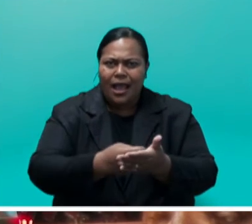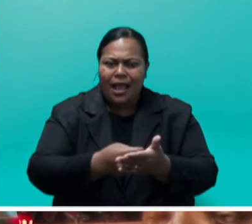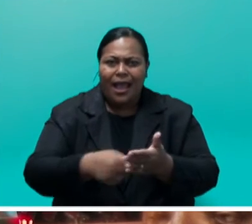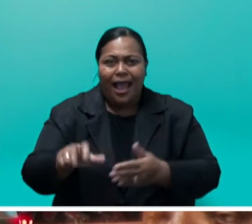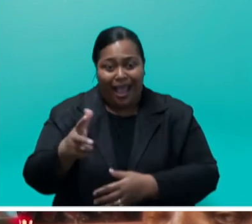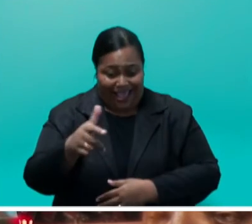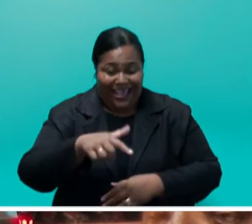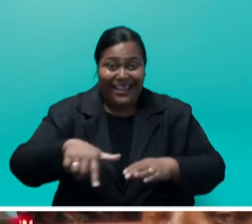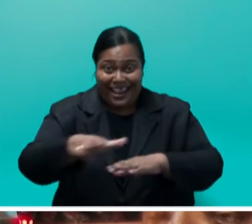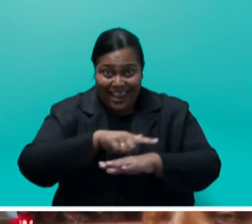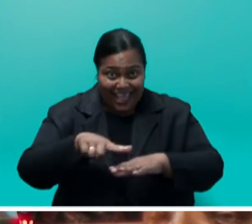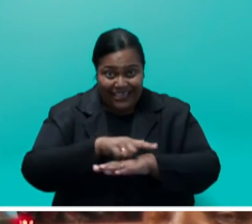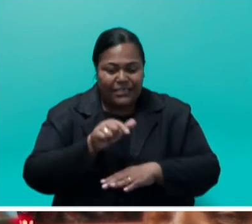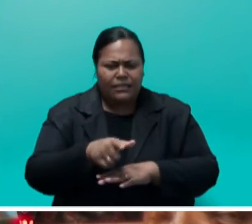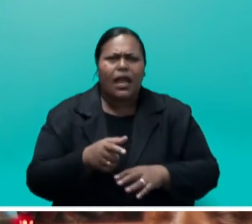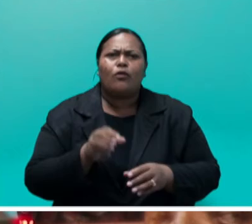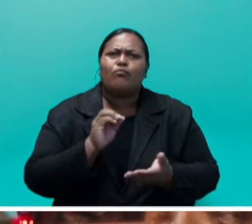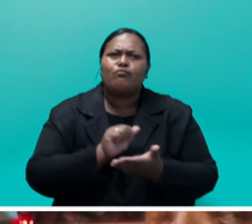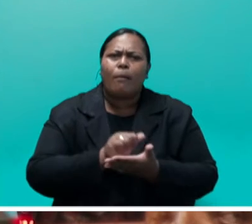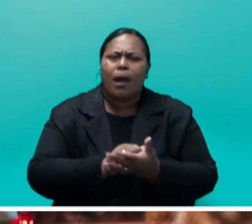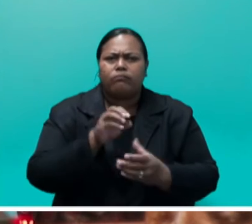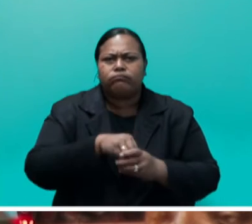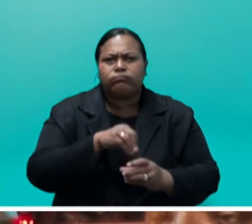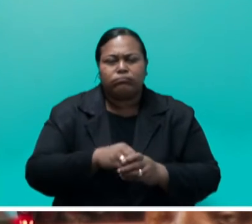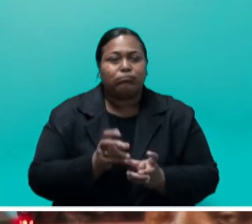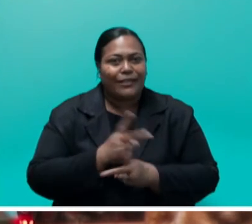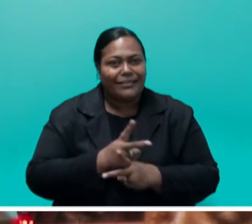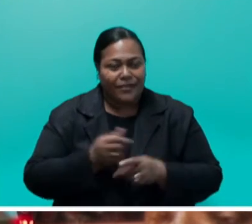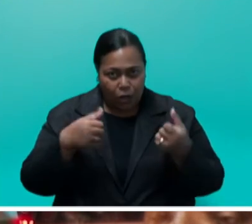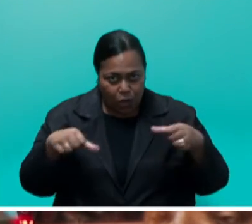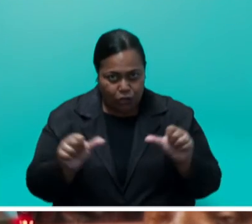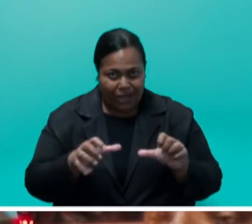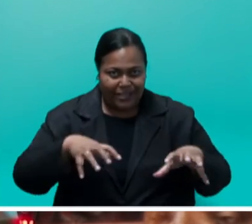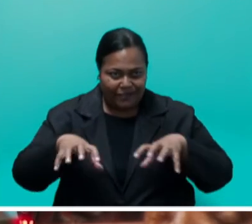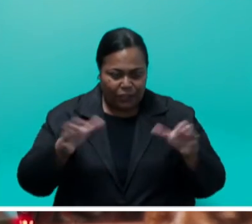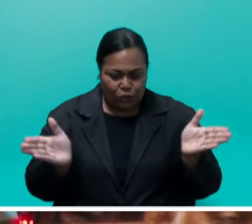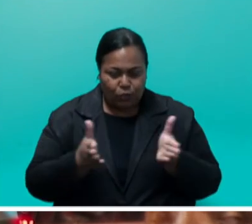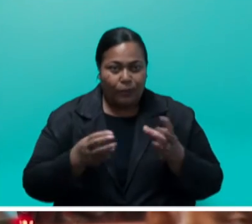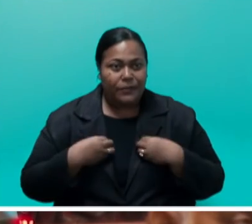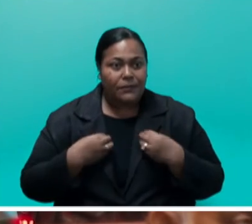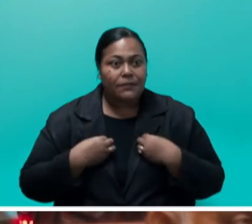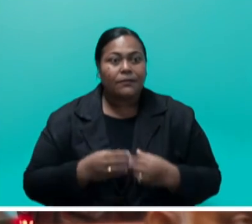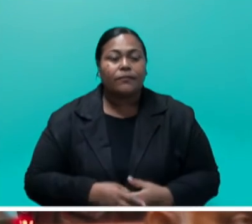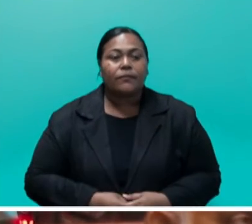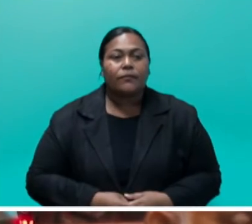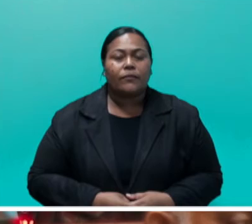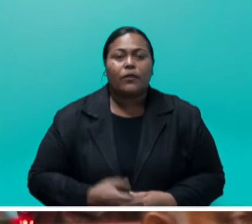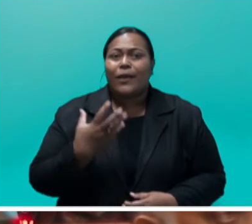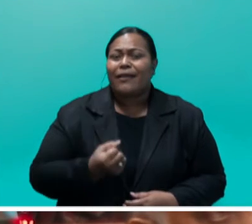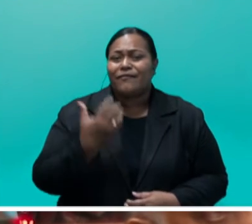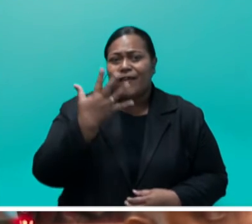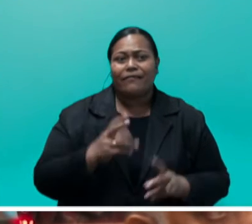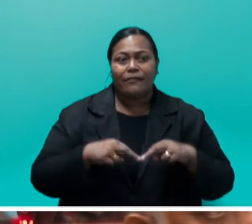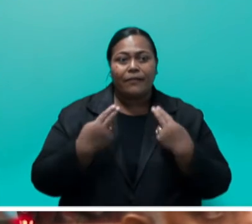and engage in productive agriculture activities and small businesses. There were 5